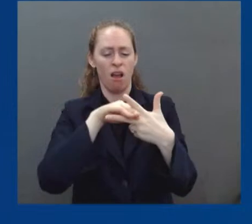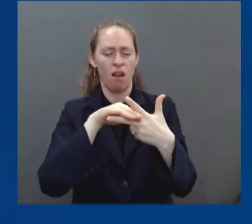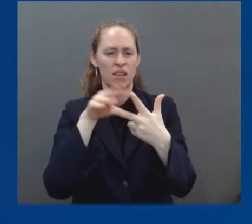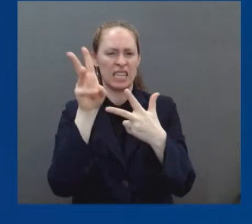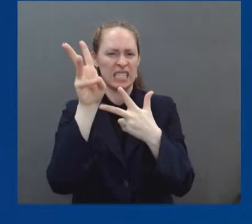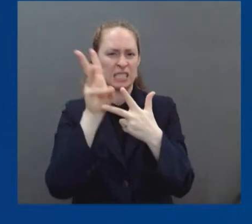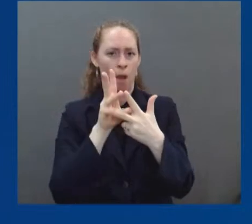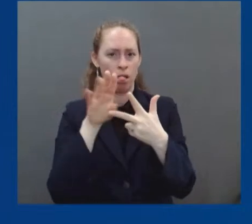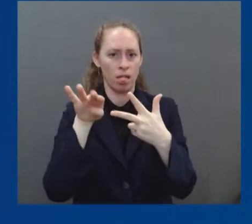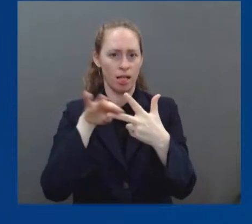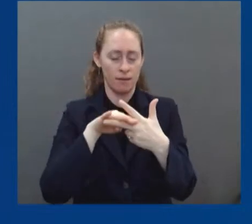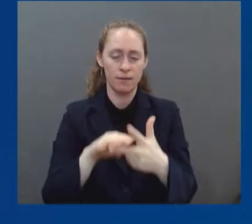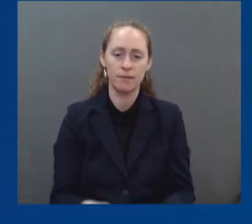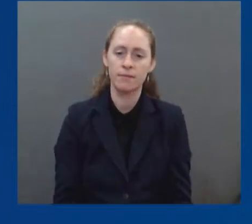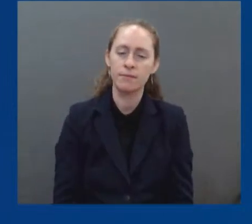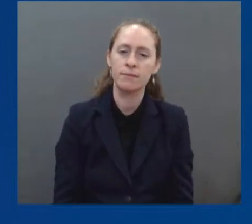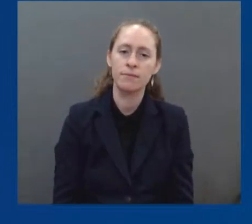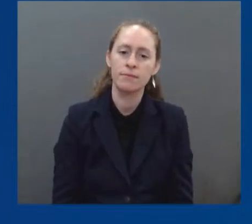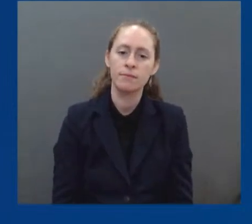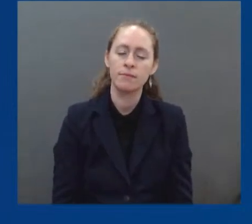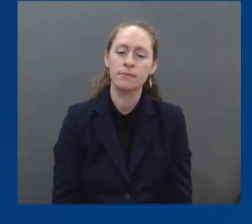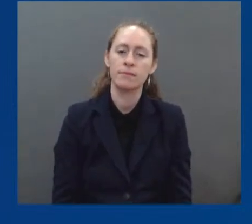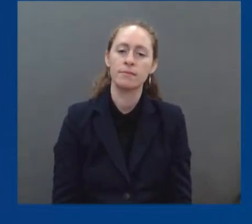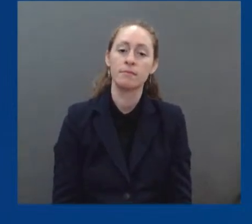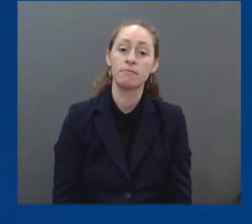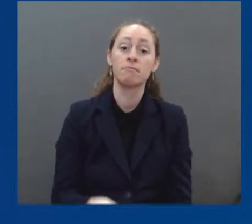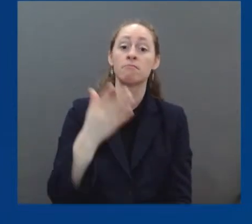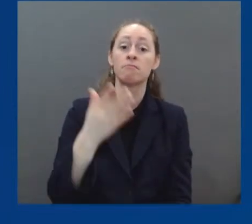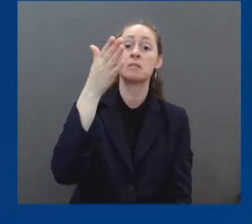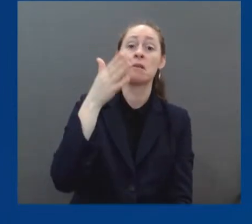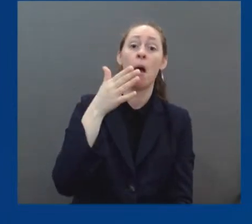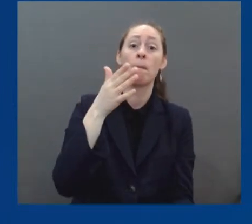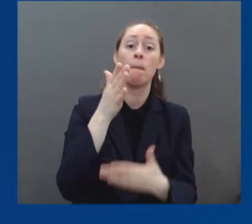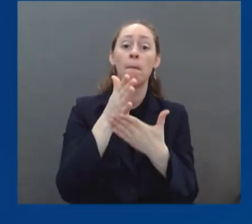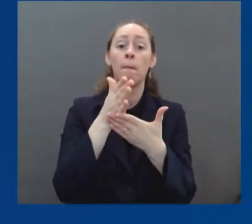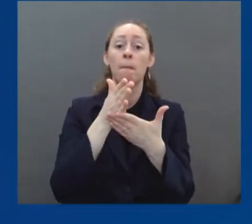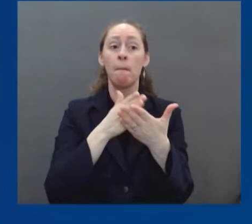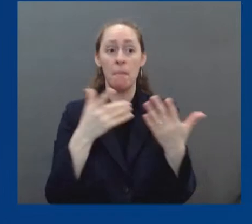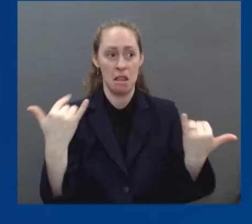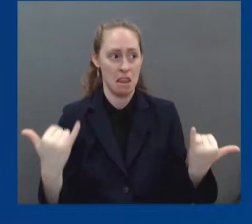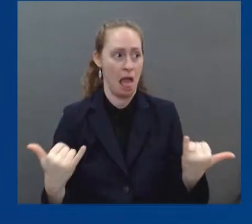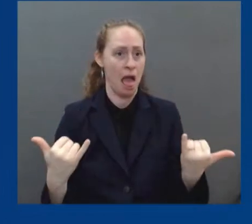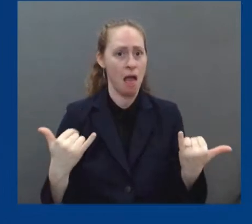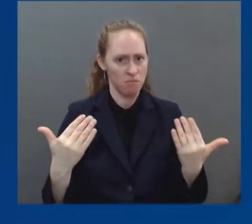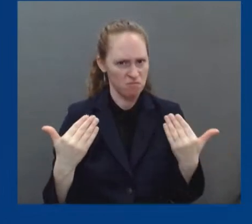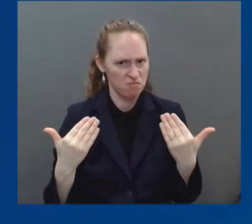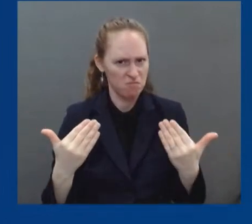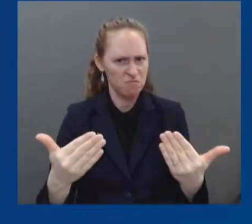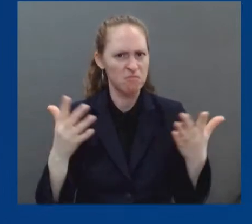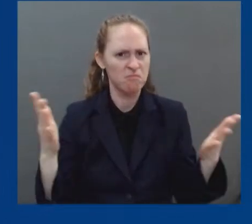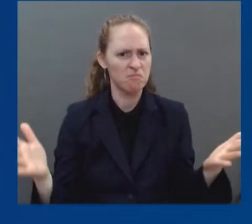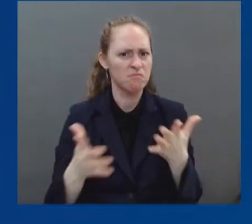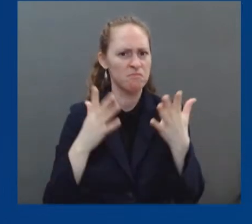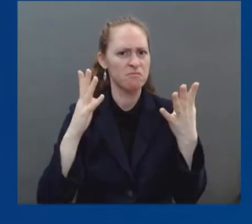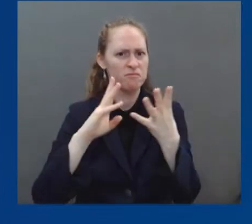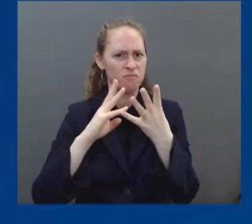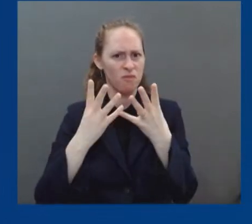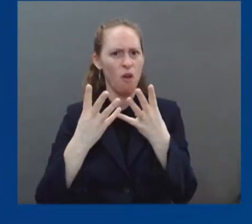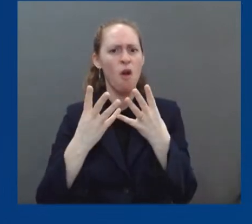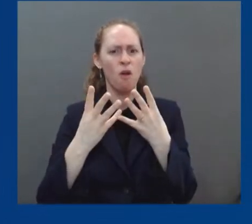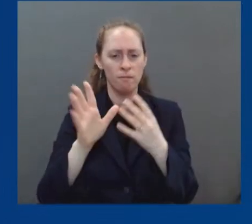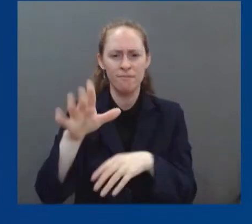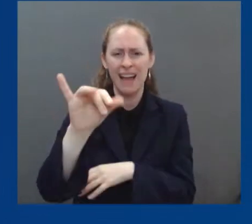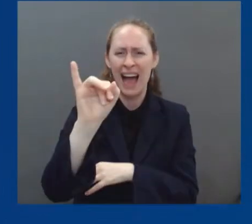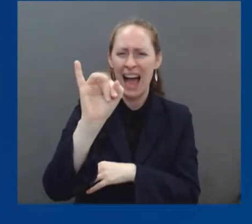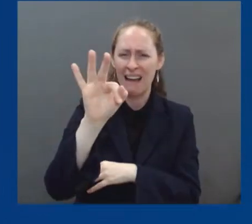2 booster doses, people who are moderately or severely immune compromised, as well as adults 50 years